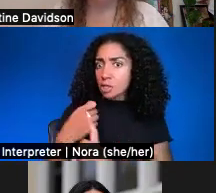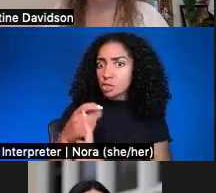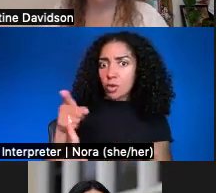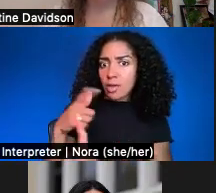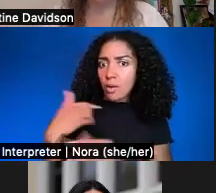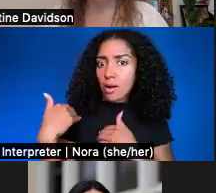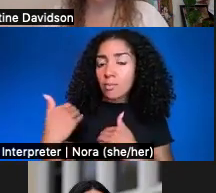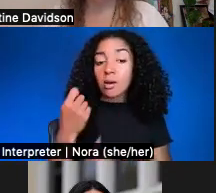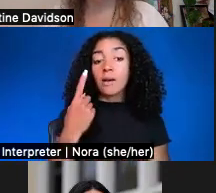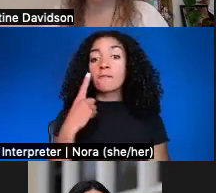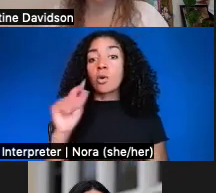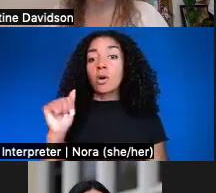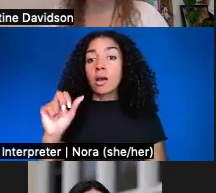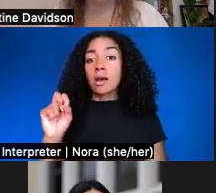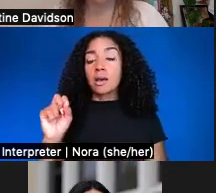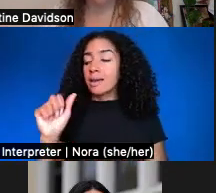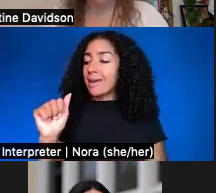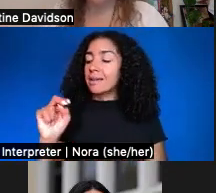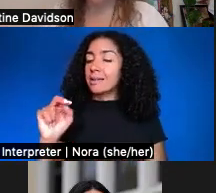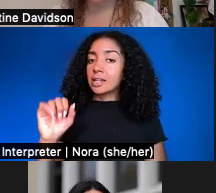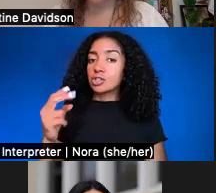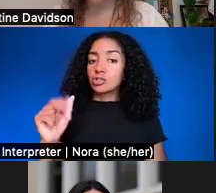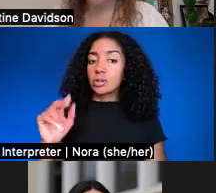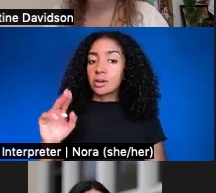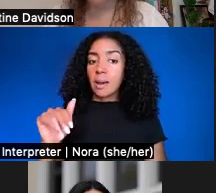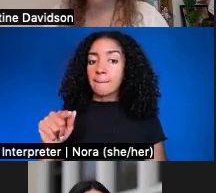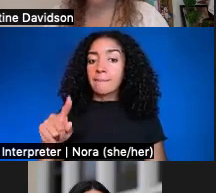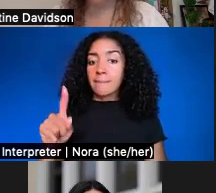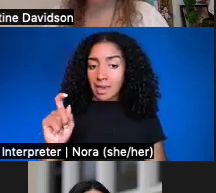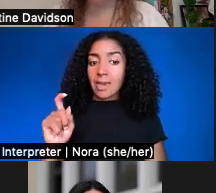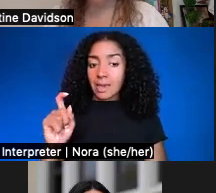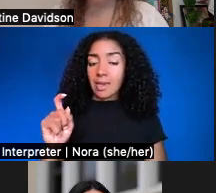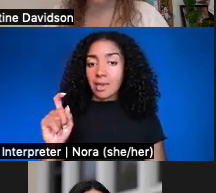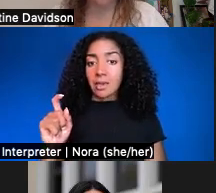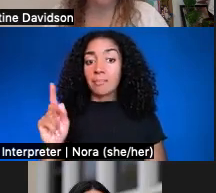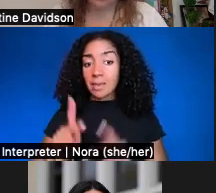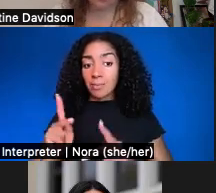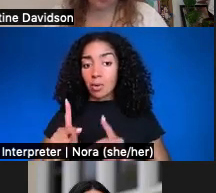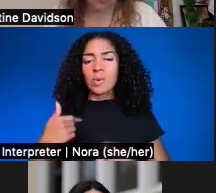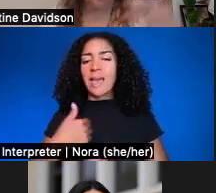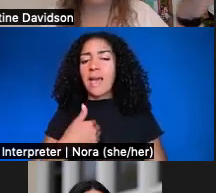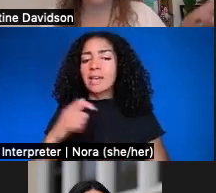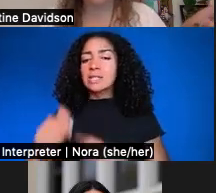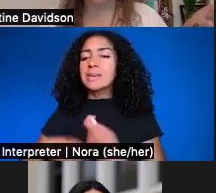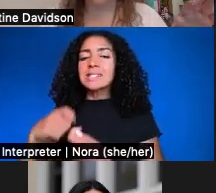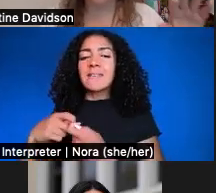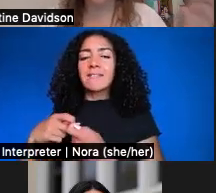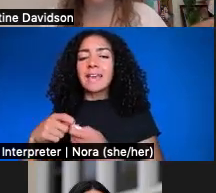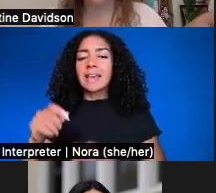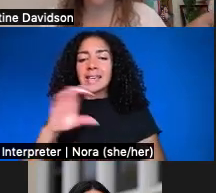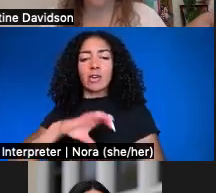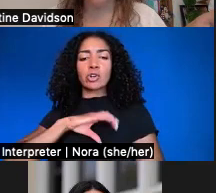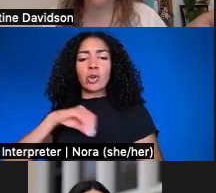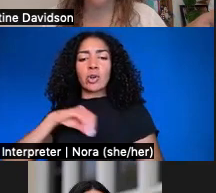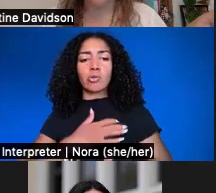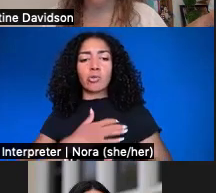we have Wainabuju. He's like our trickster. And even our old legends that you can only tell when there's snow